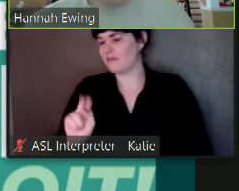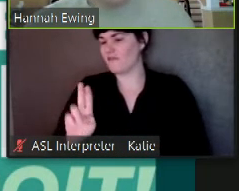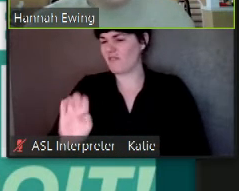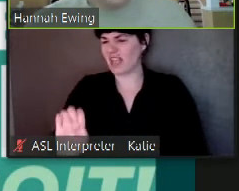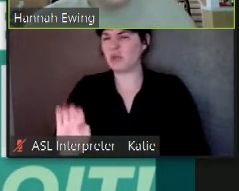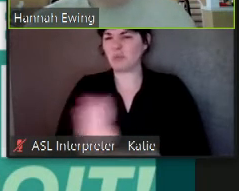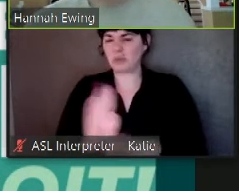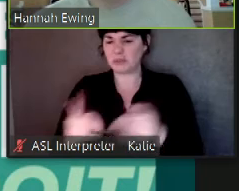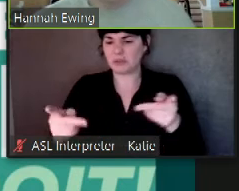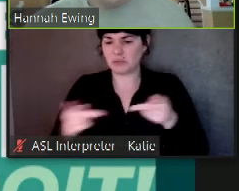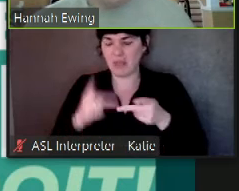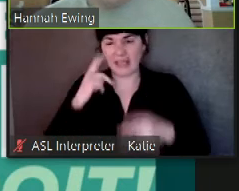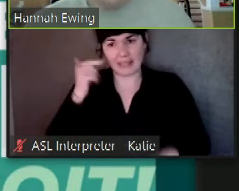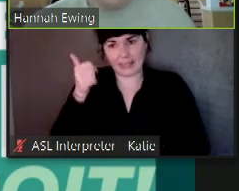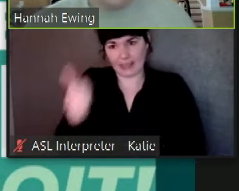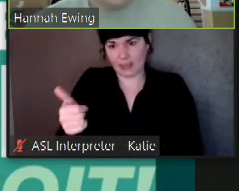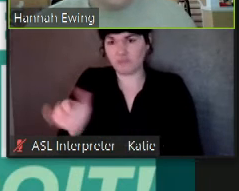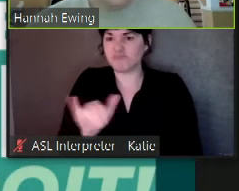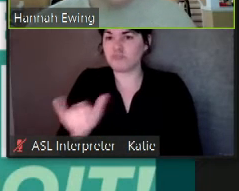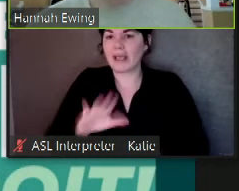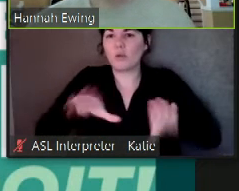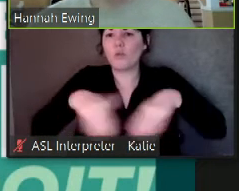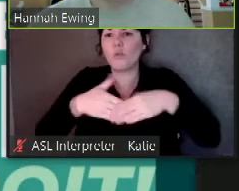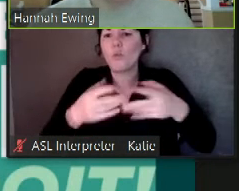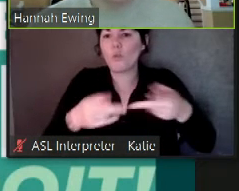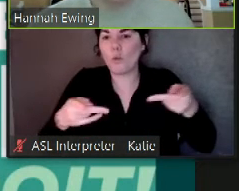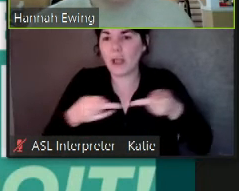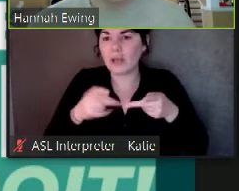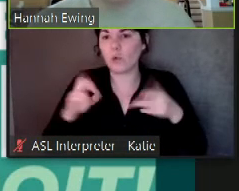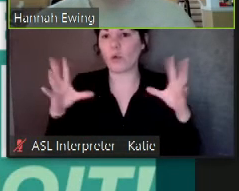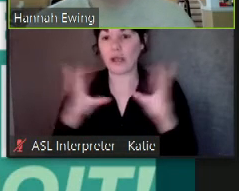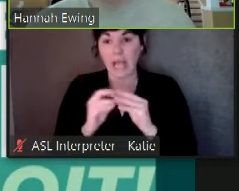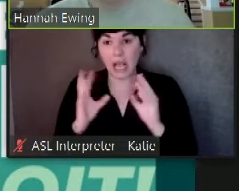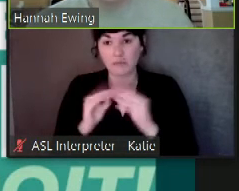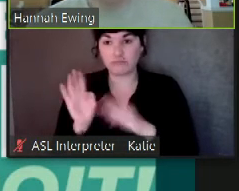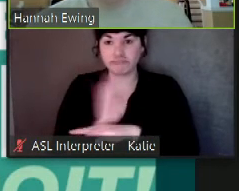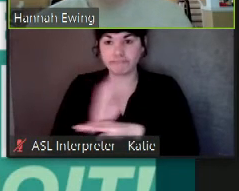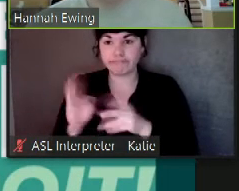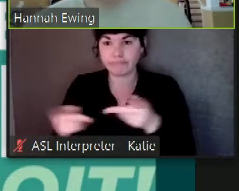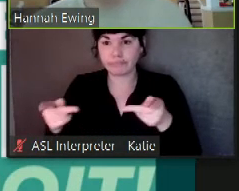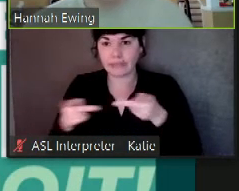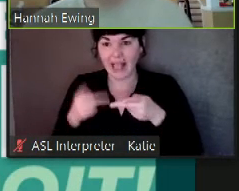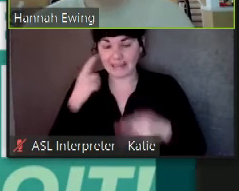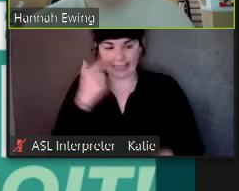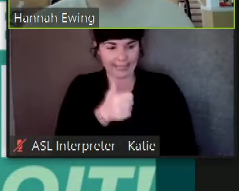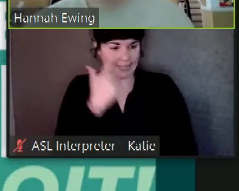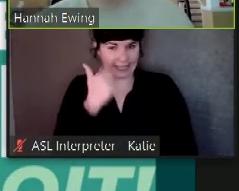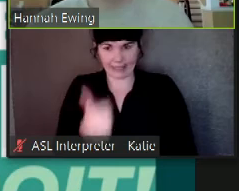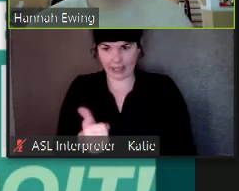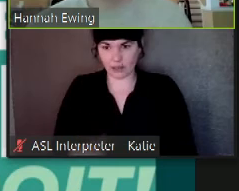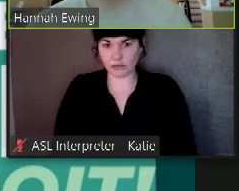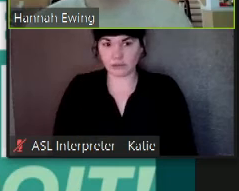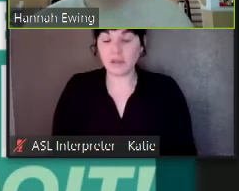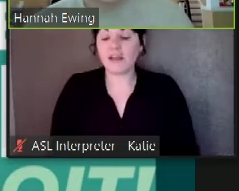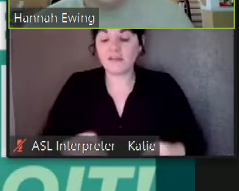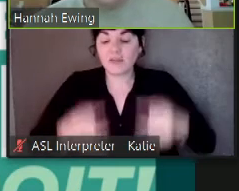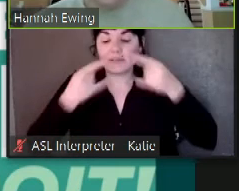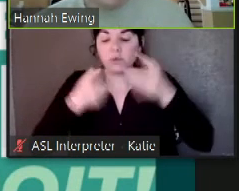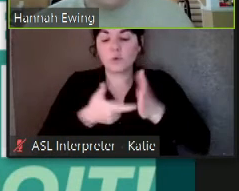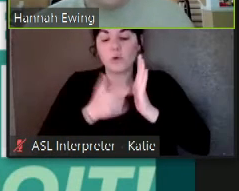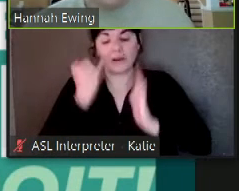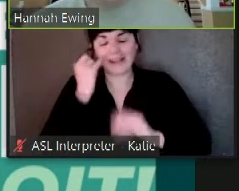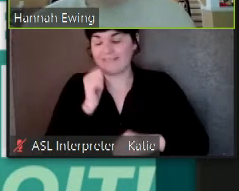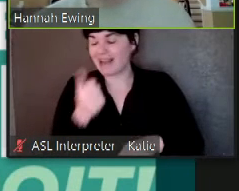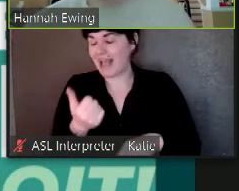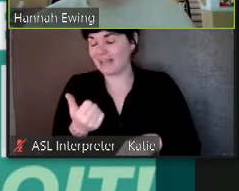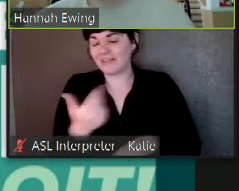or a conference setting would set its own limits. And face masks continue to be required for non-vaccinated individuals indoors.